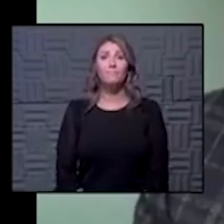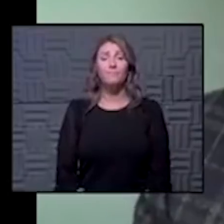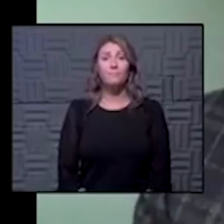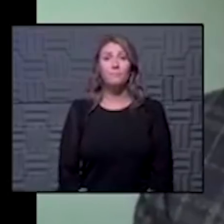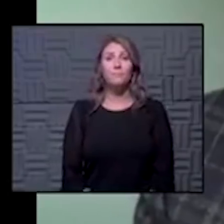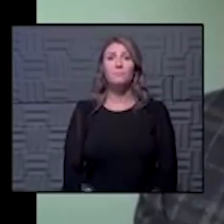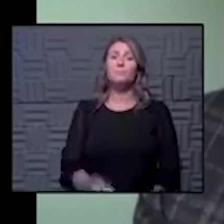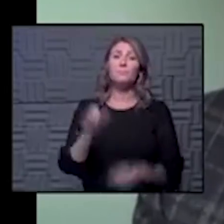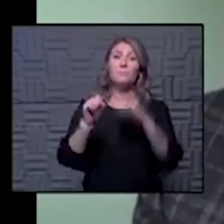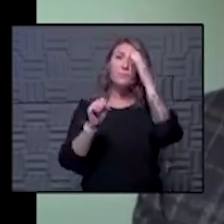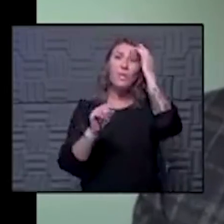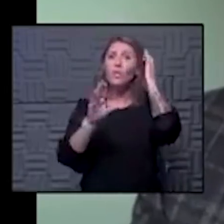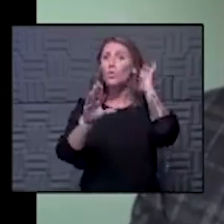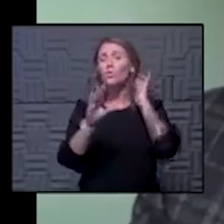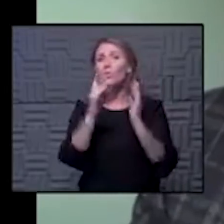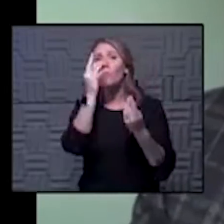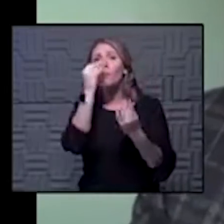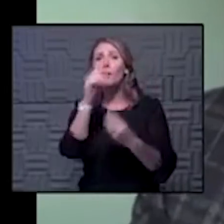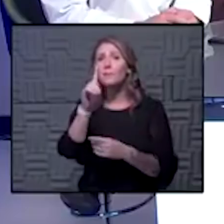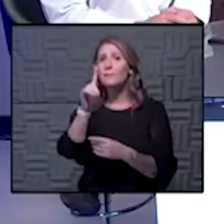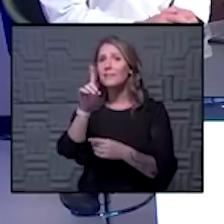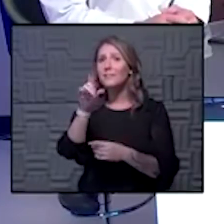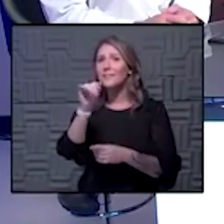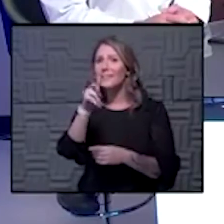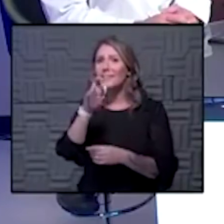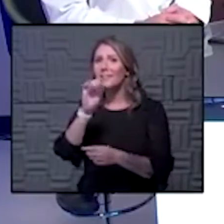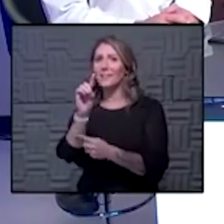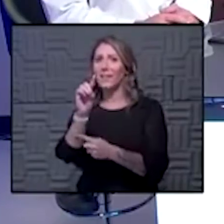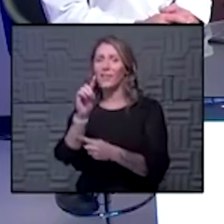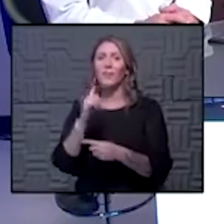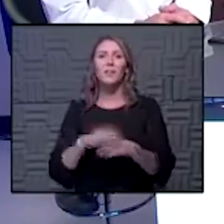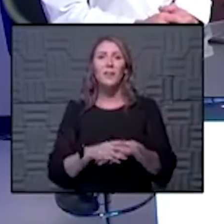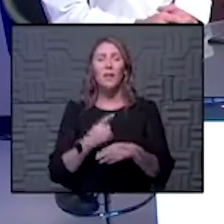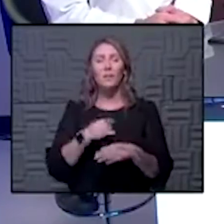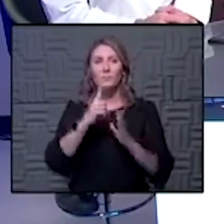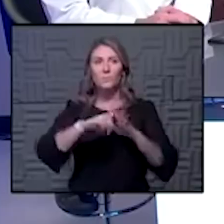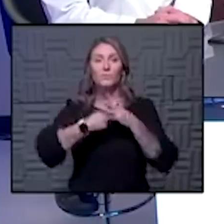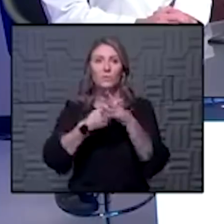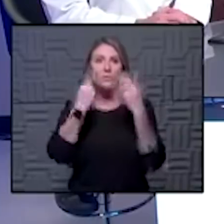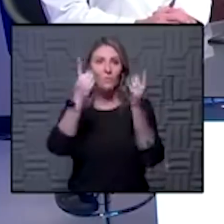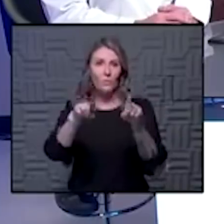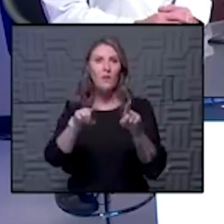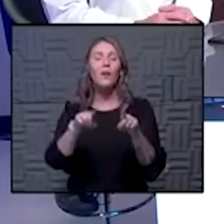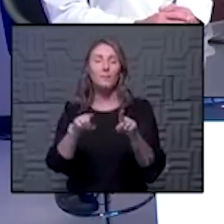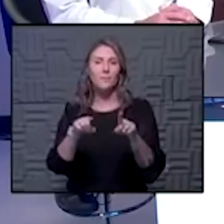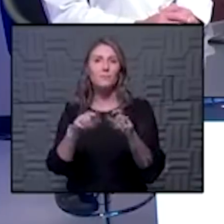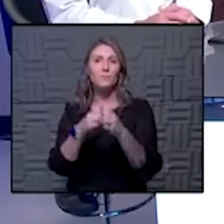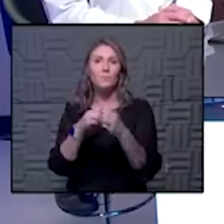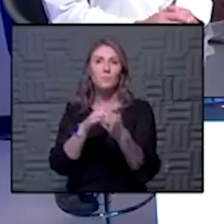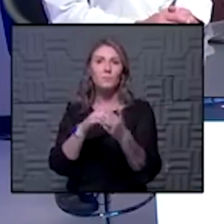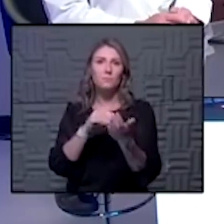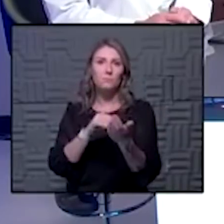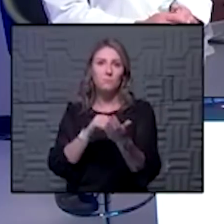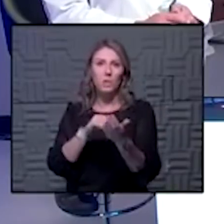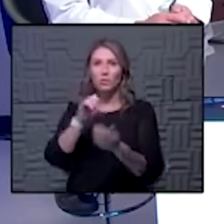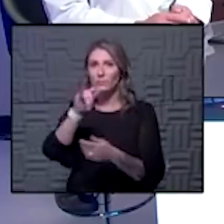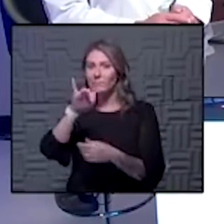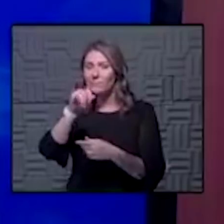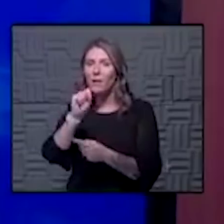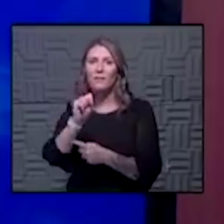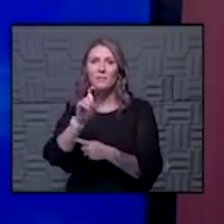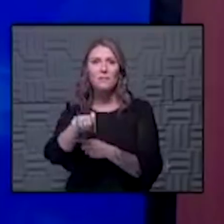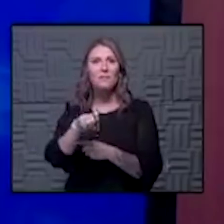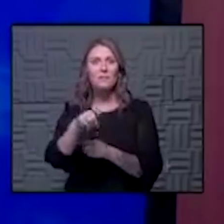Yeah. What are your thoughts, David? Well, I think I would start by agreeing with you, Steve, that we really have to impress upon the